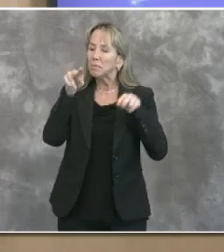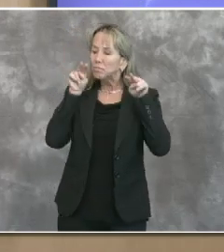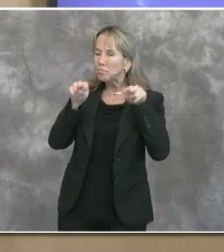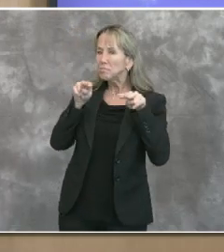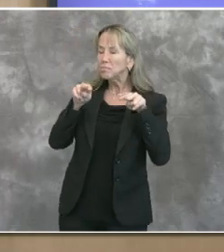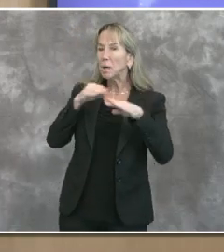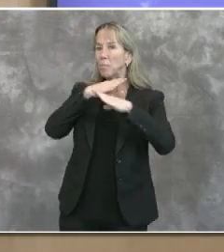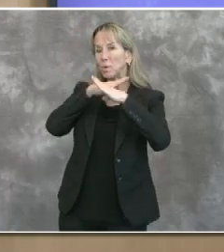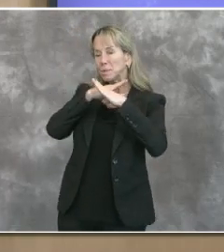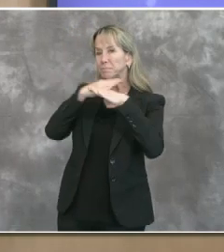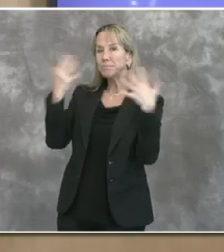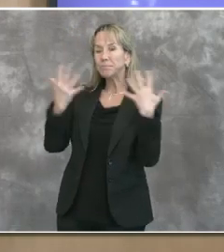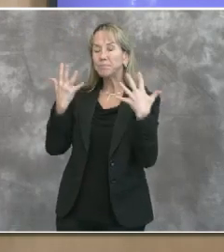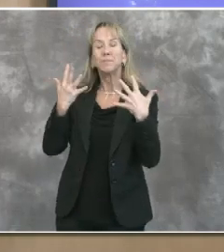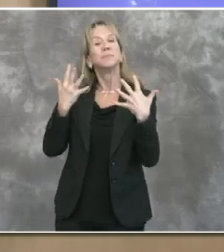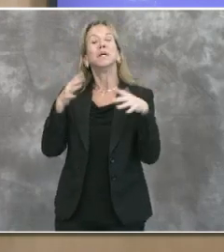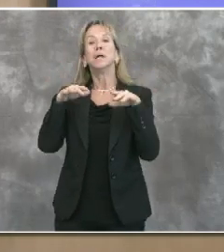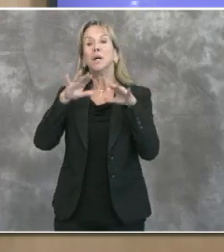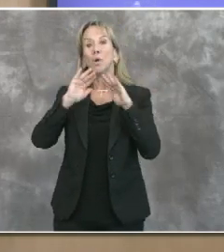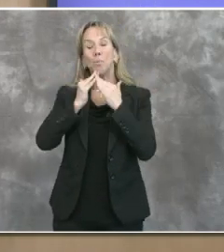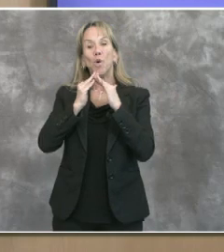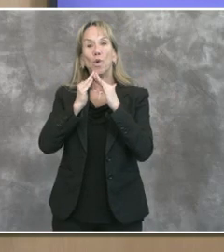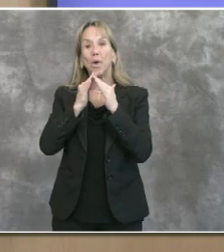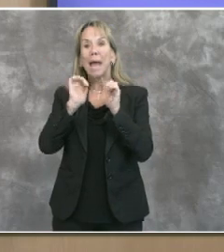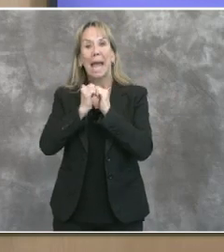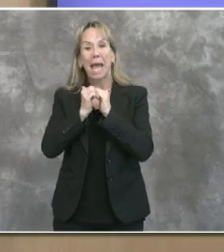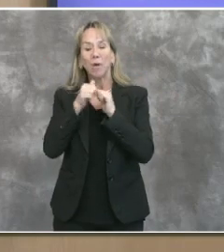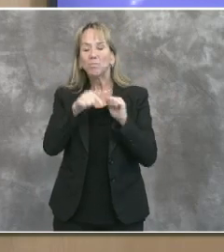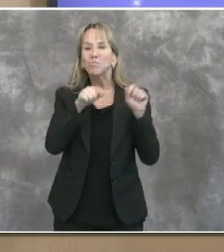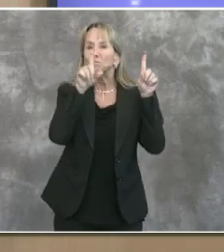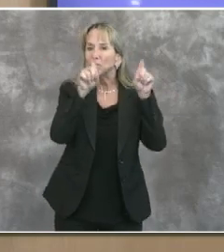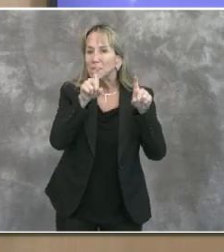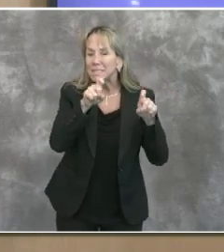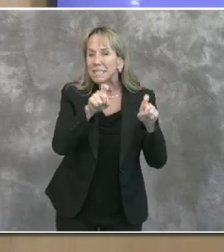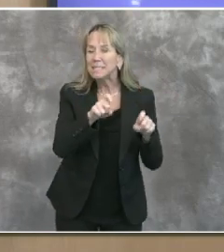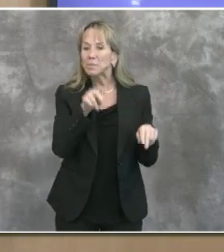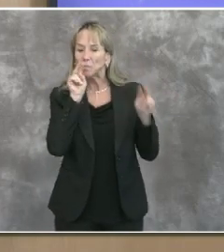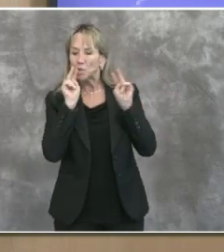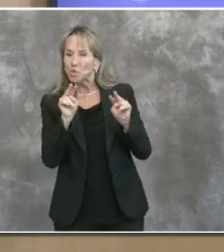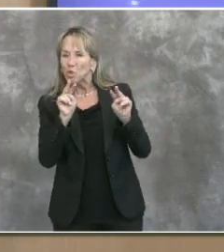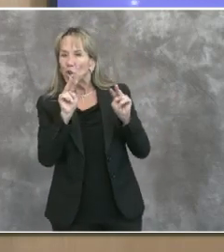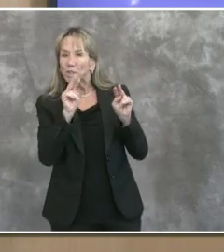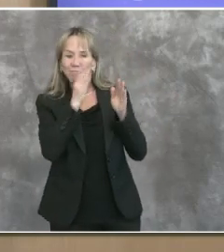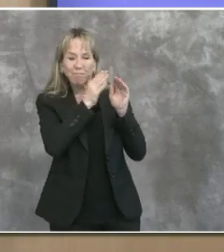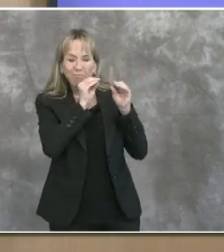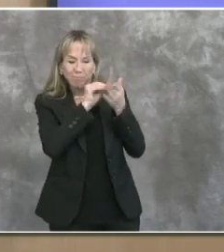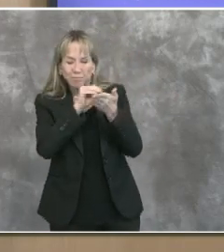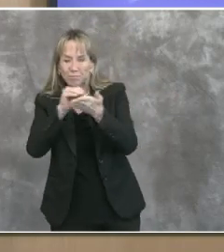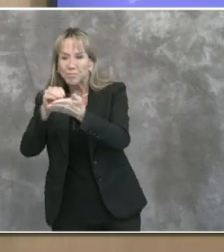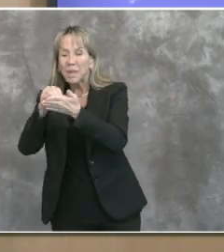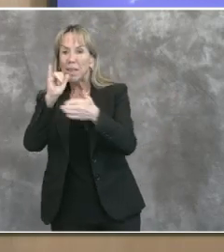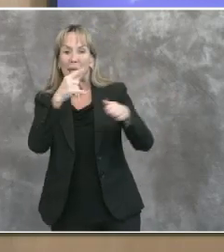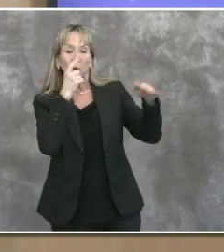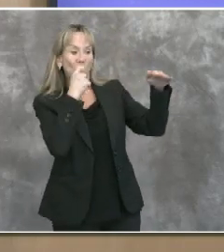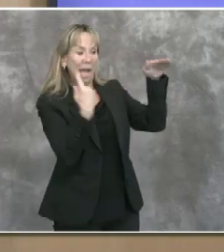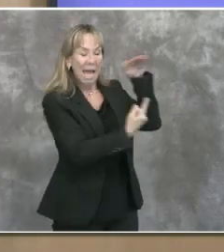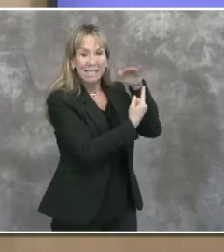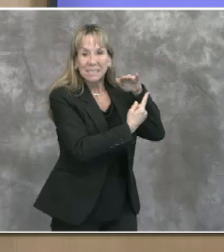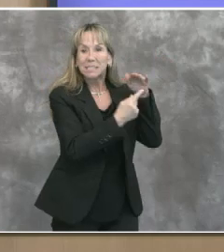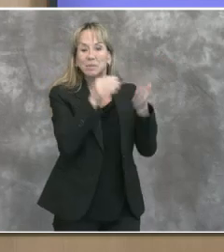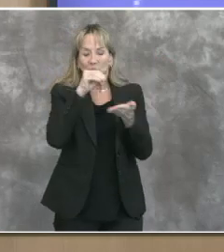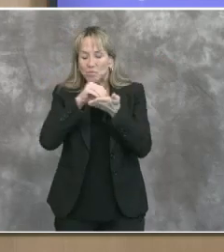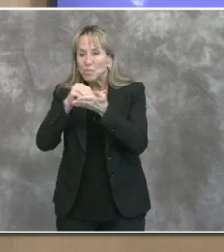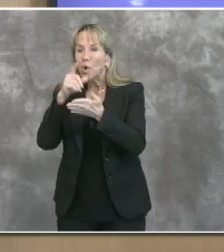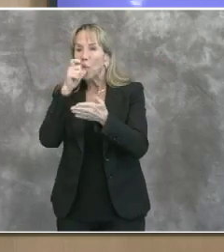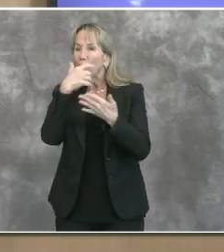monitor and protect our communities through testing, contact tracing, isolation, quarantine, and supporting those who are positive or exposed. This